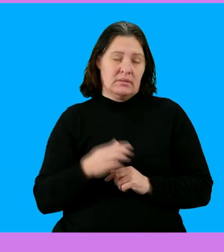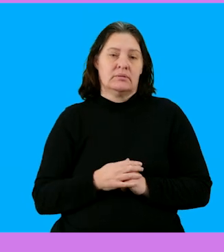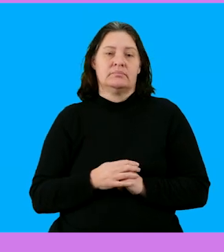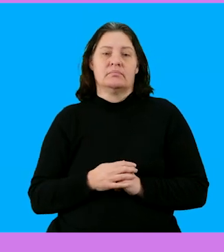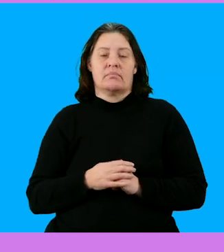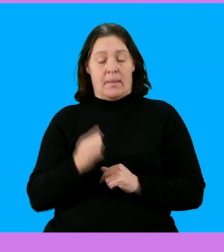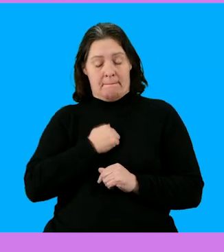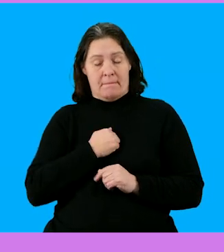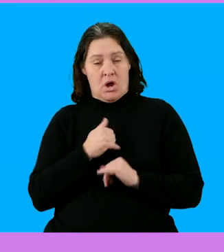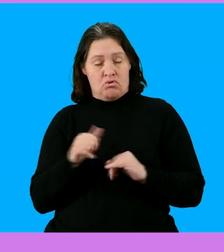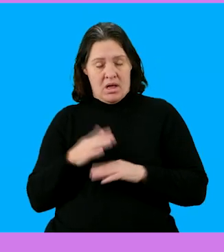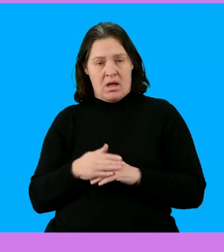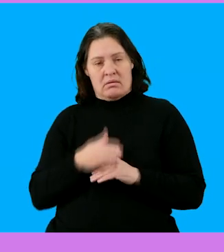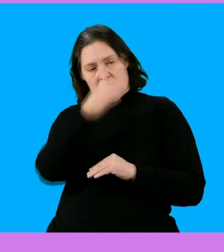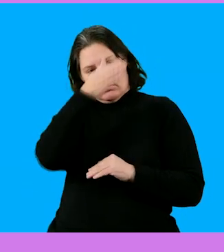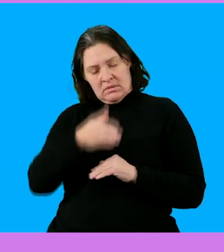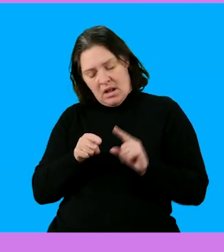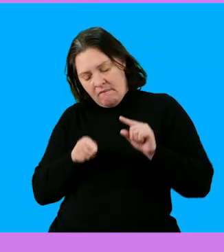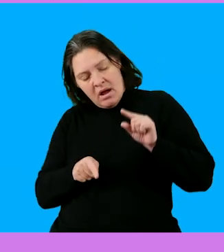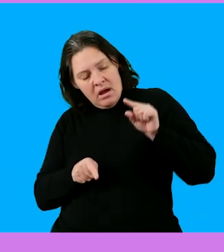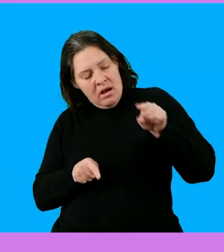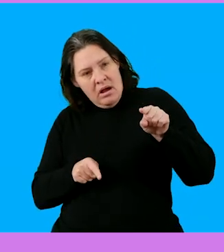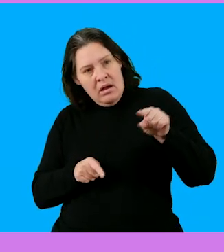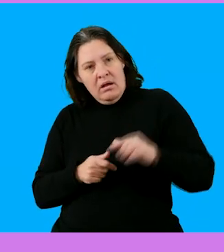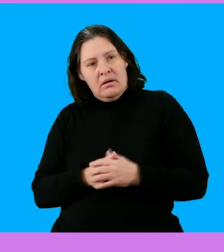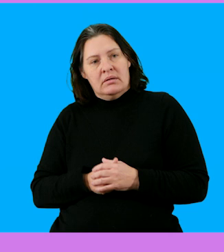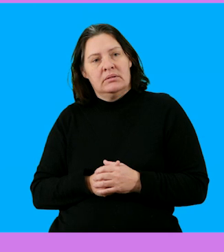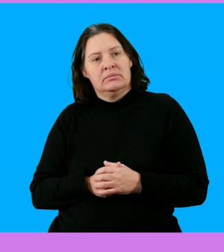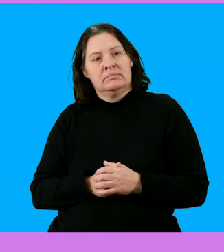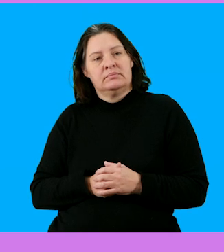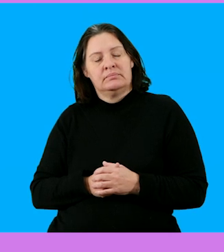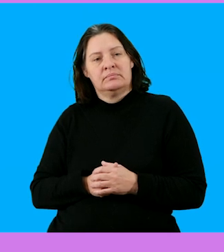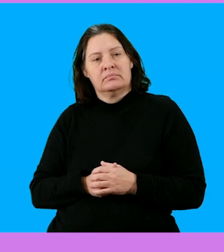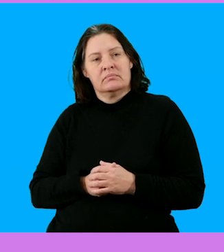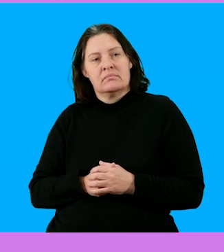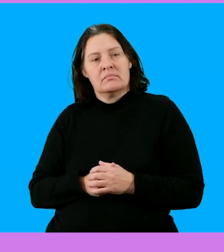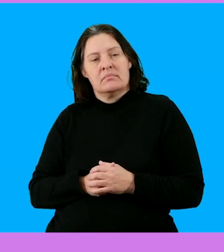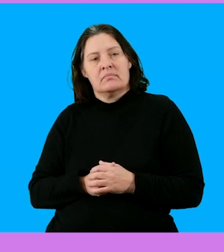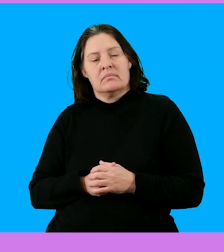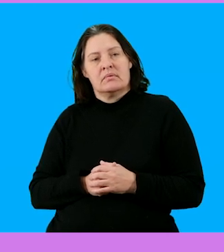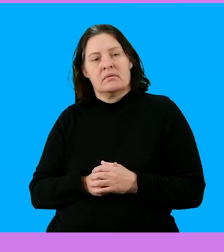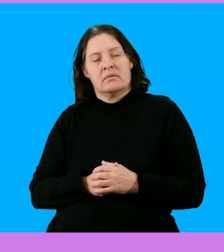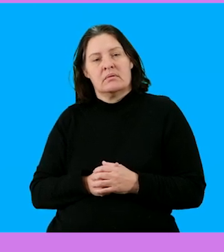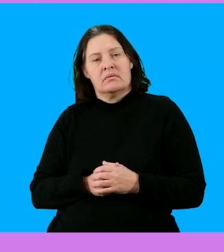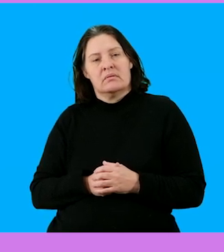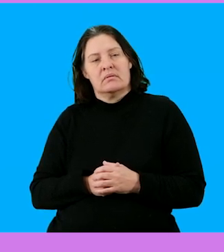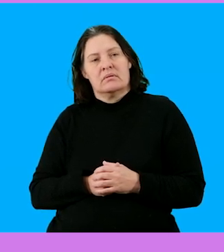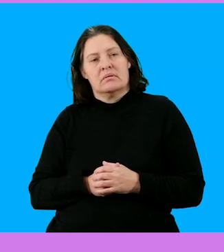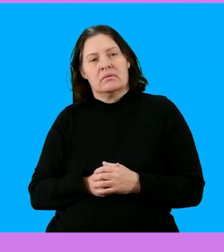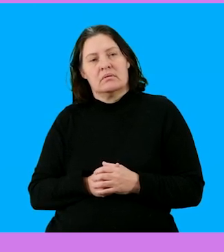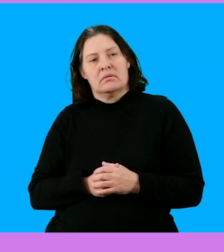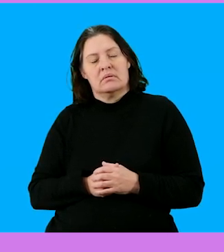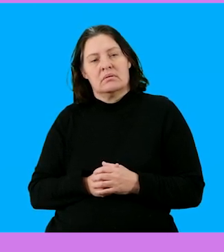ruler and I'm going to measure on my map the distance between the two places. That will give me, right, so can I write